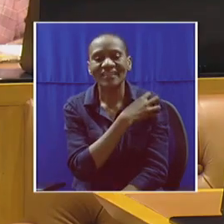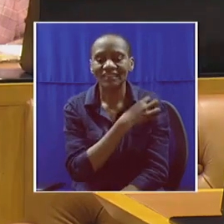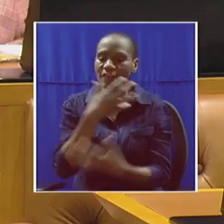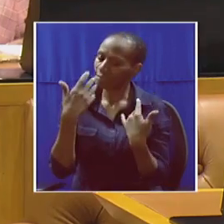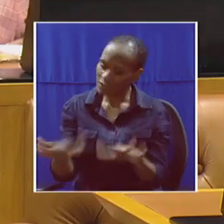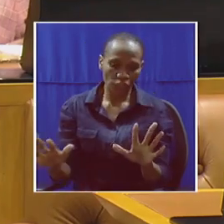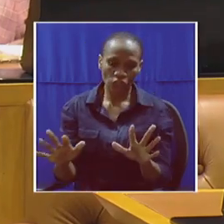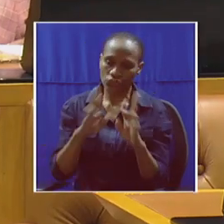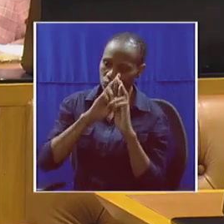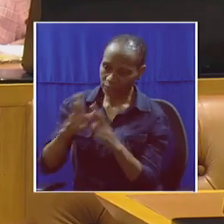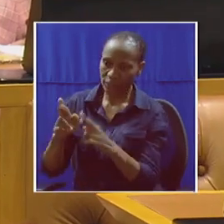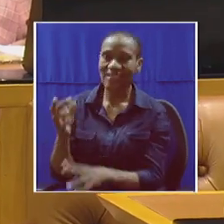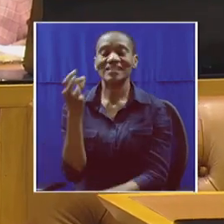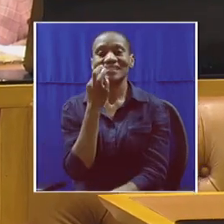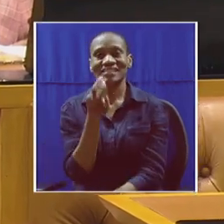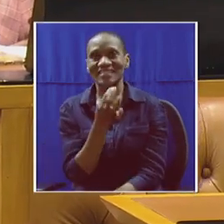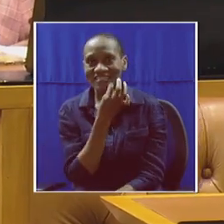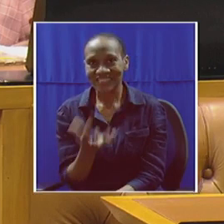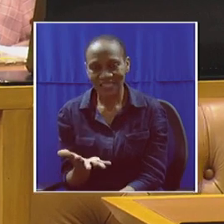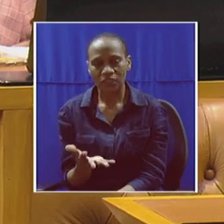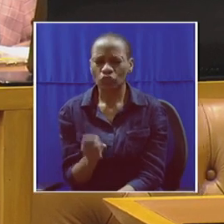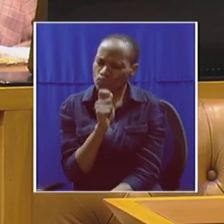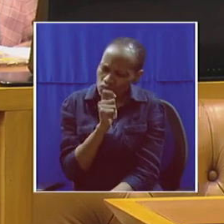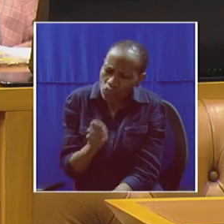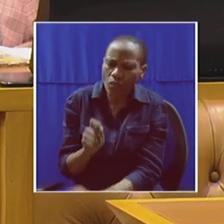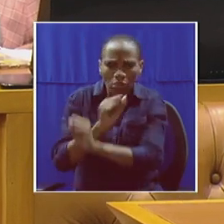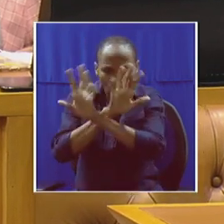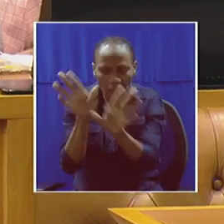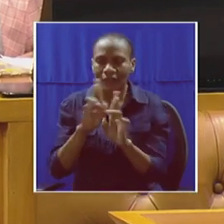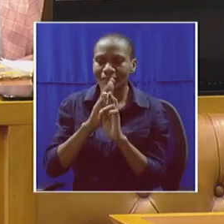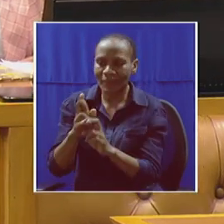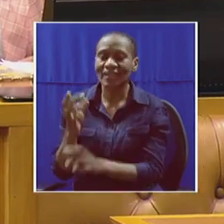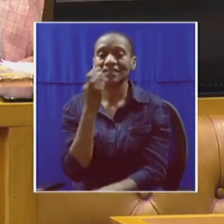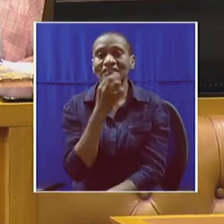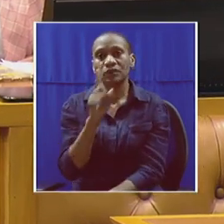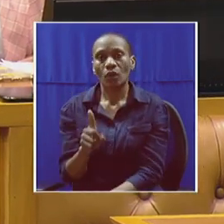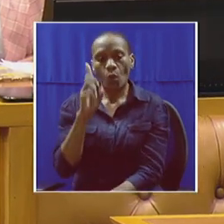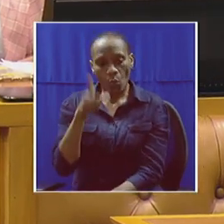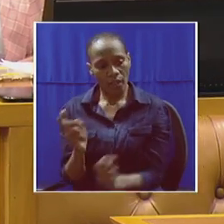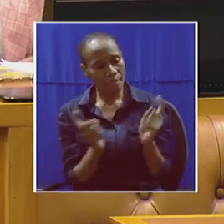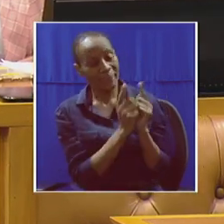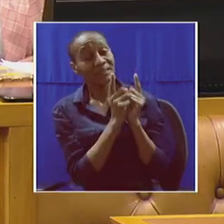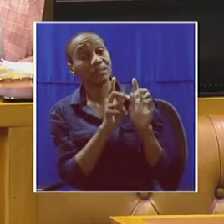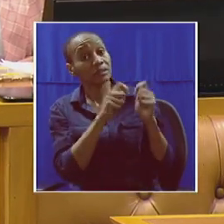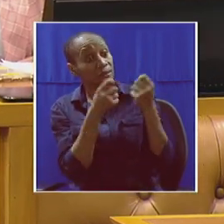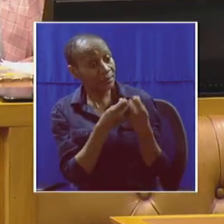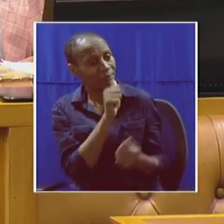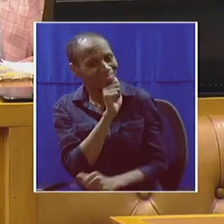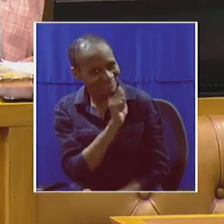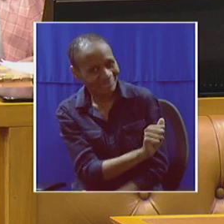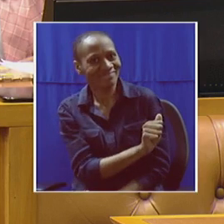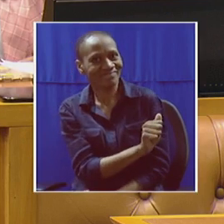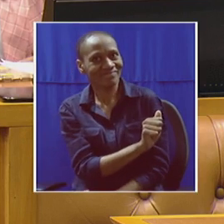respond by saying she gave an honest response by saying that she'll consult with her